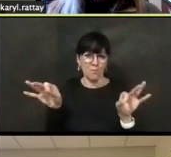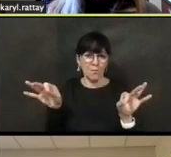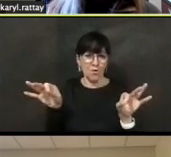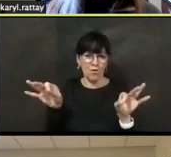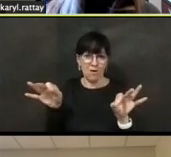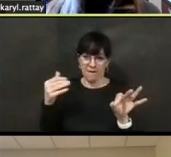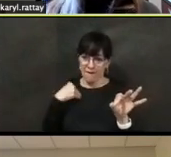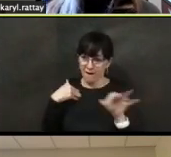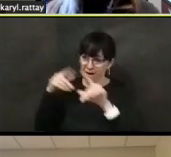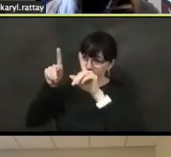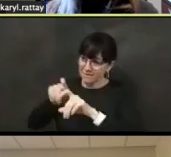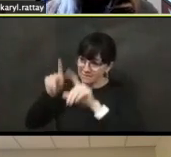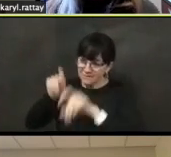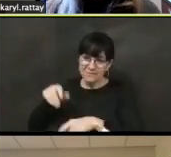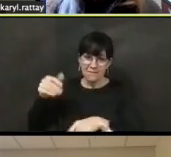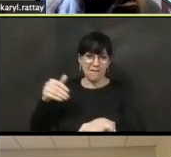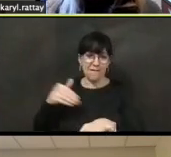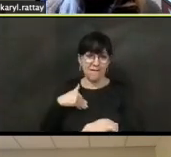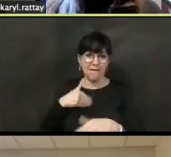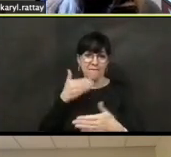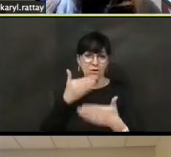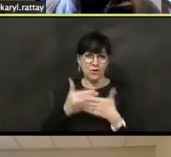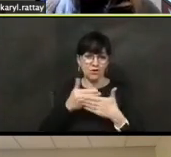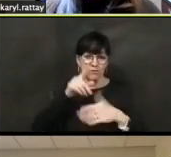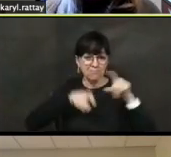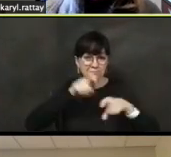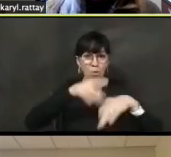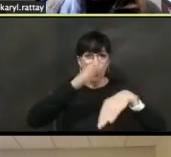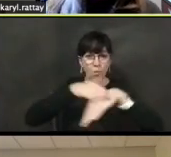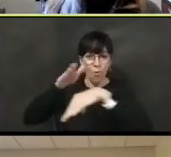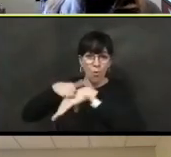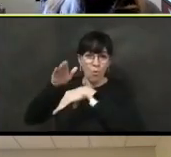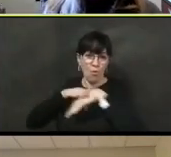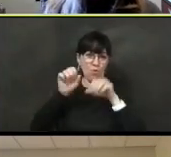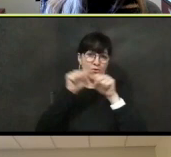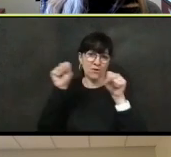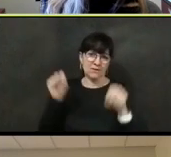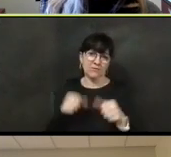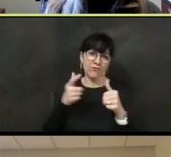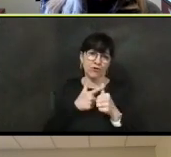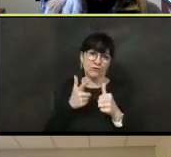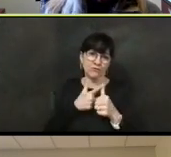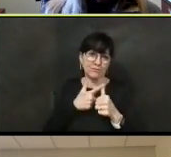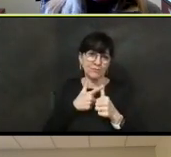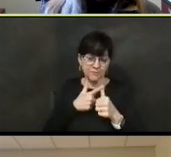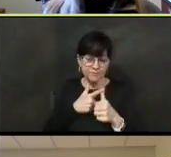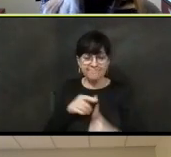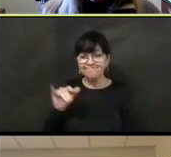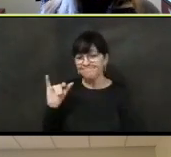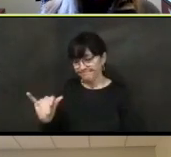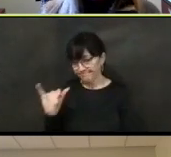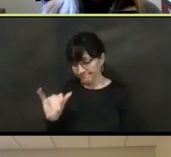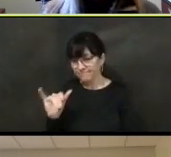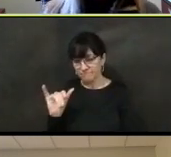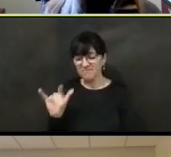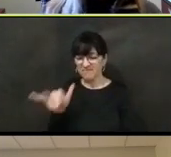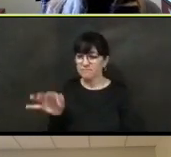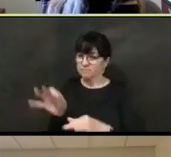question. And it is absolutely a critical question and an important part of our